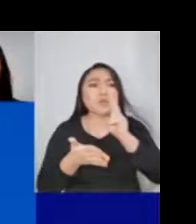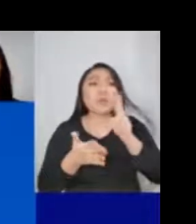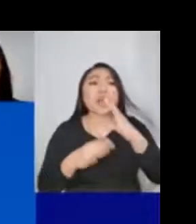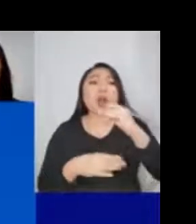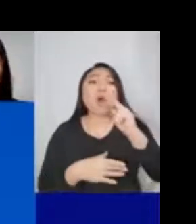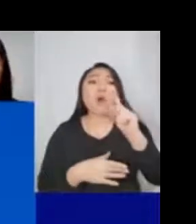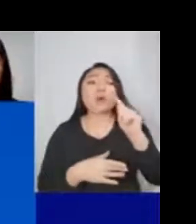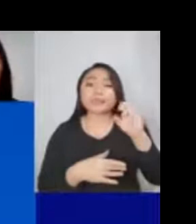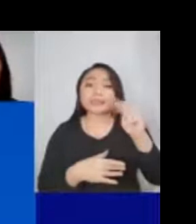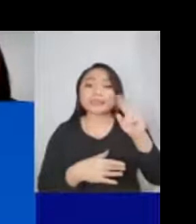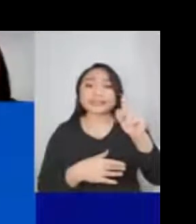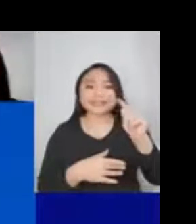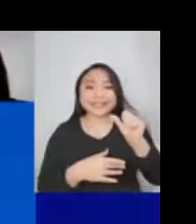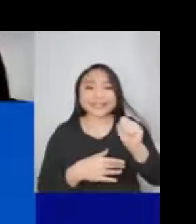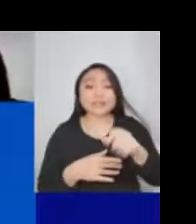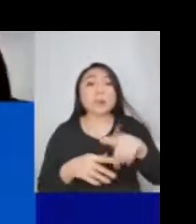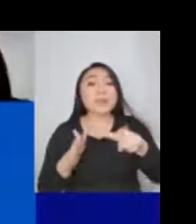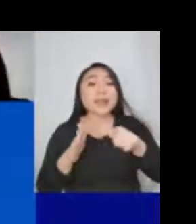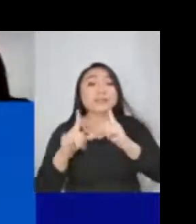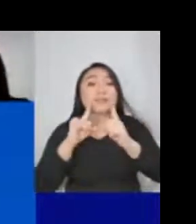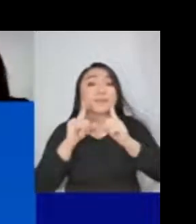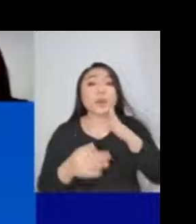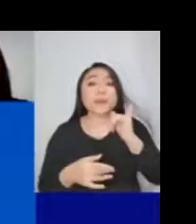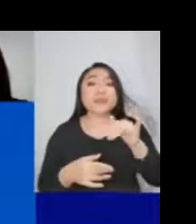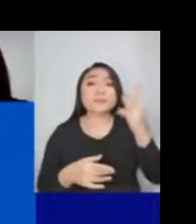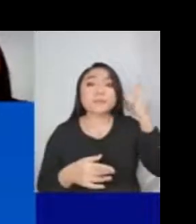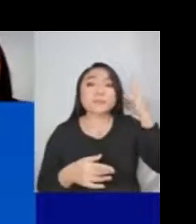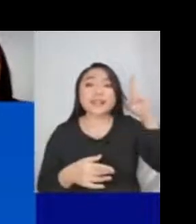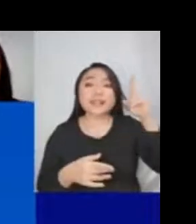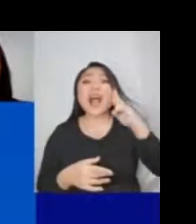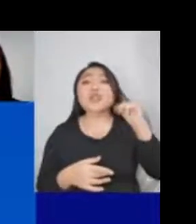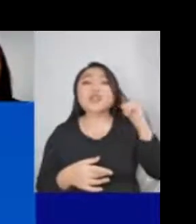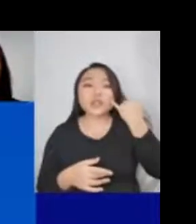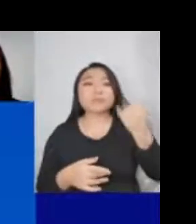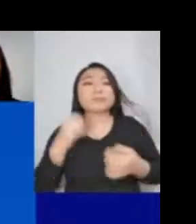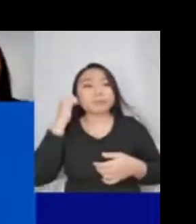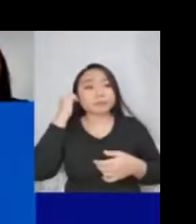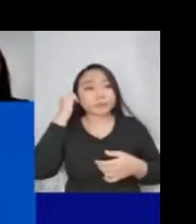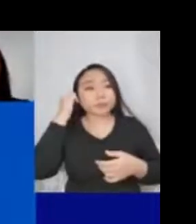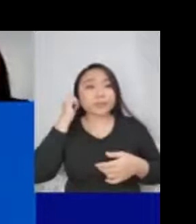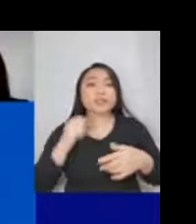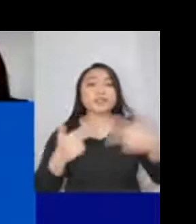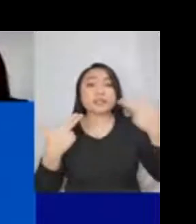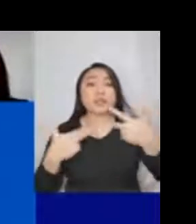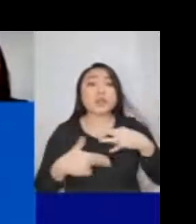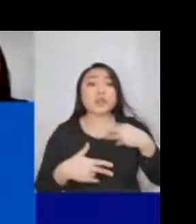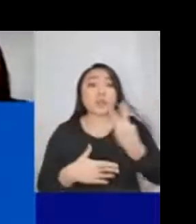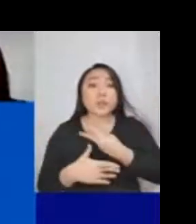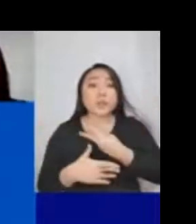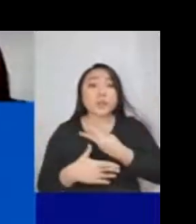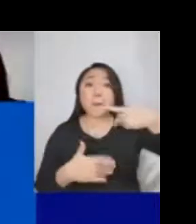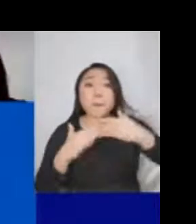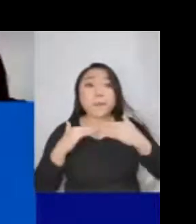be tackled more comprehensively later by Mr. RJ on topic number 3. We promote